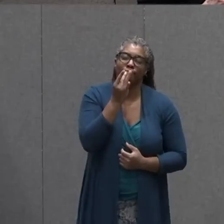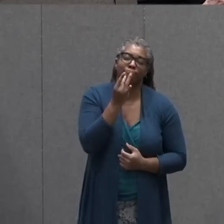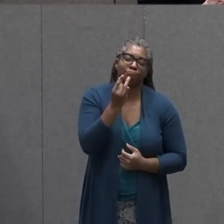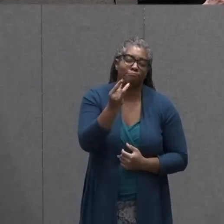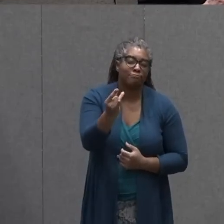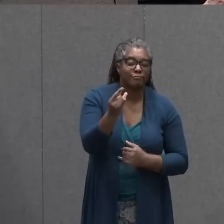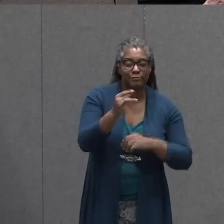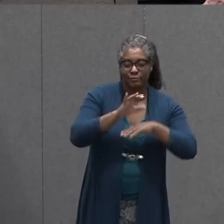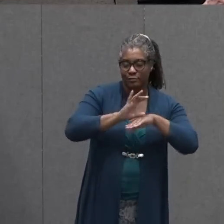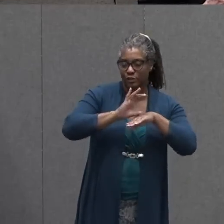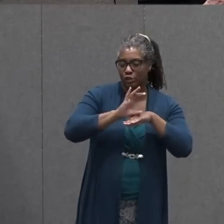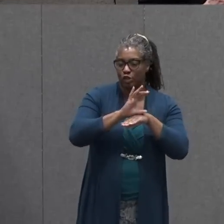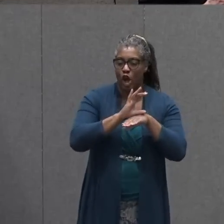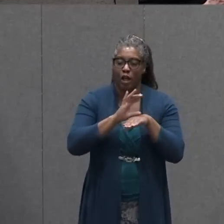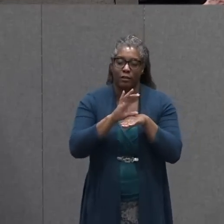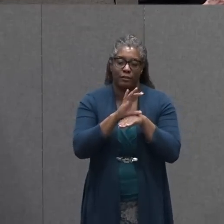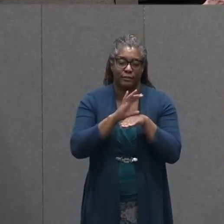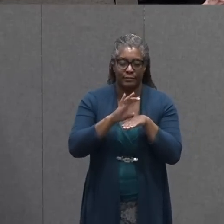chocolate.